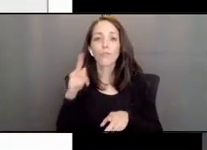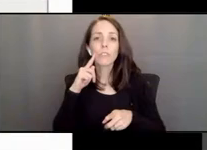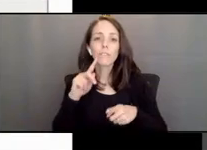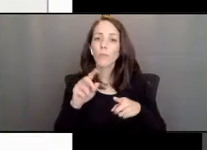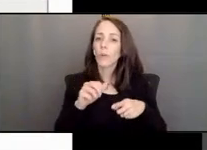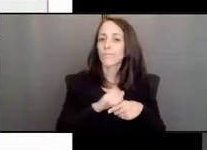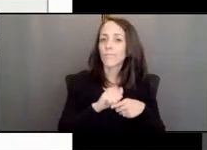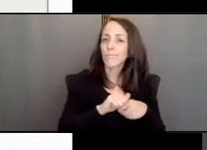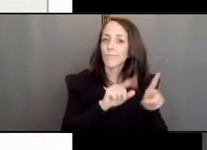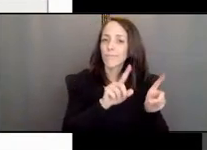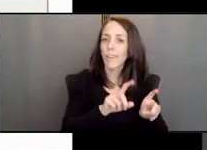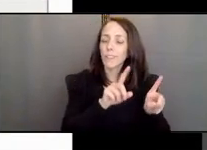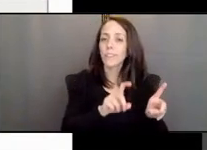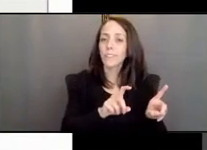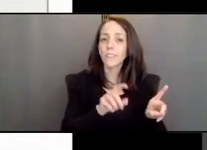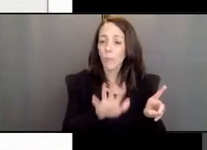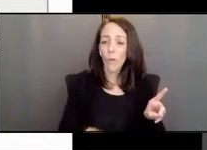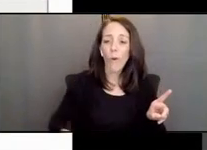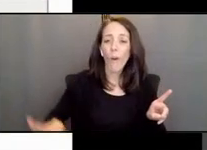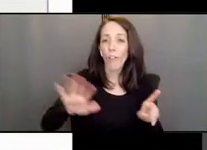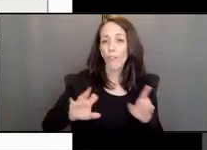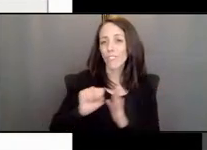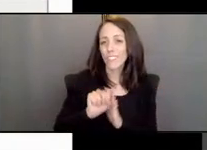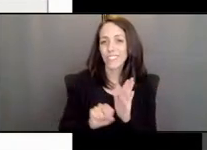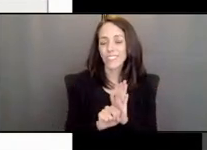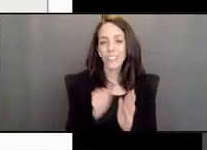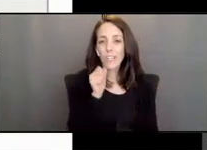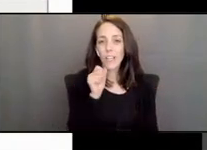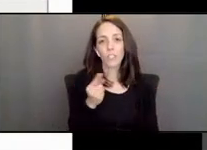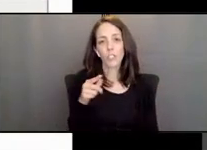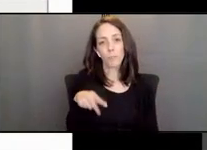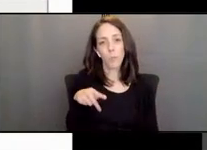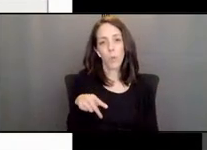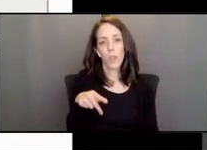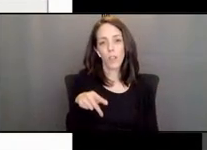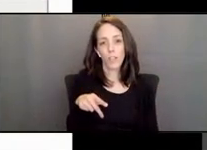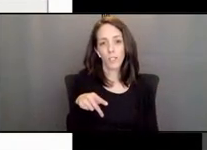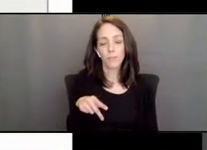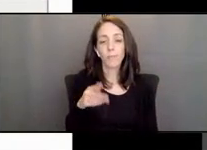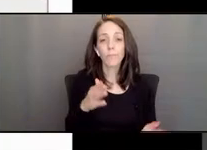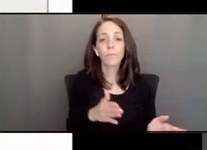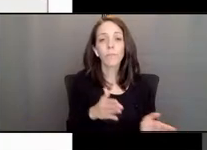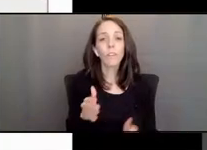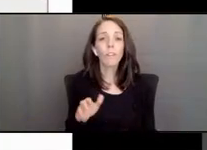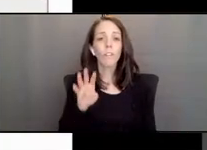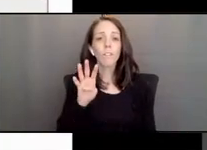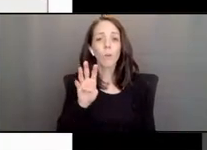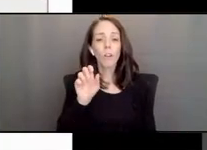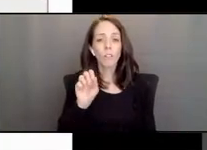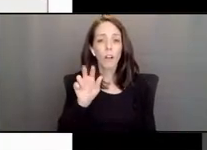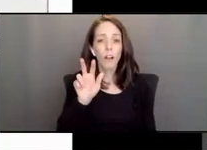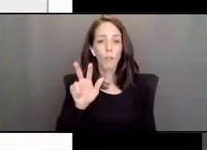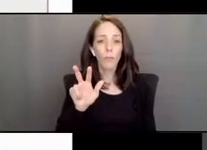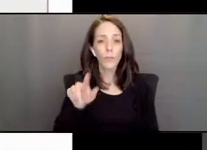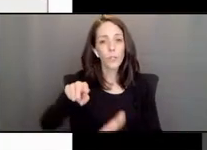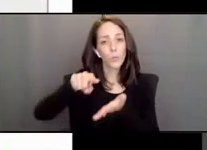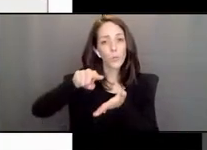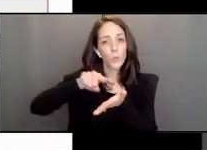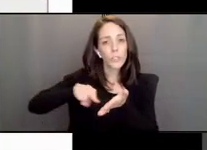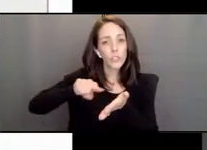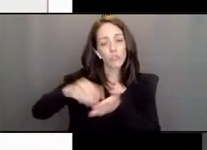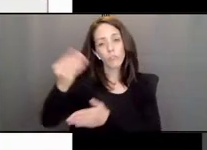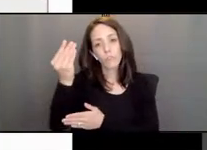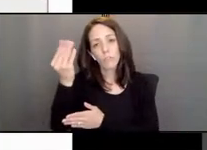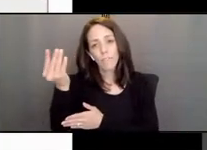state. Next, I call your attention to research informatics at 4.3. The research informatics objective provides support